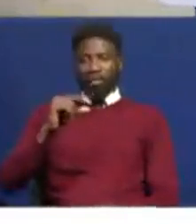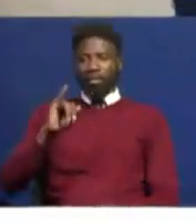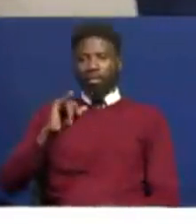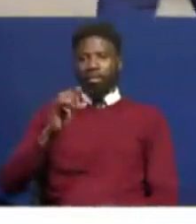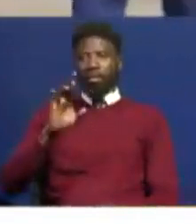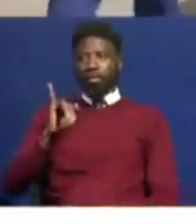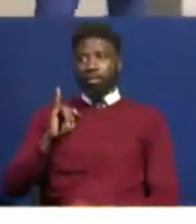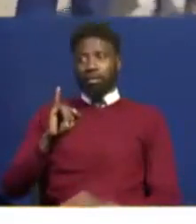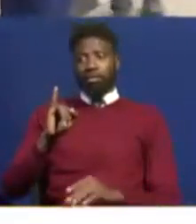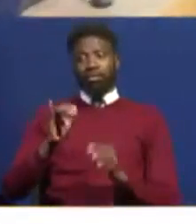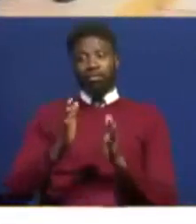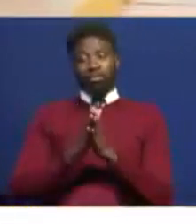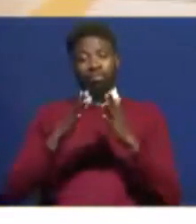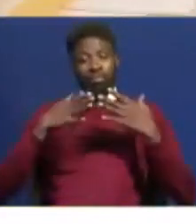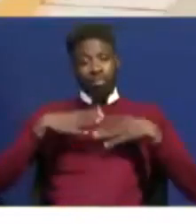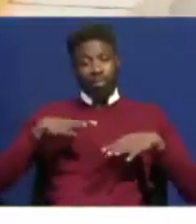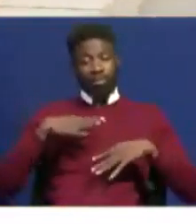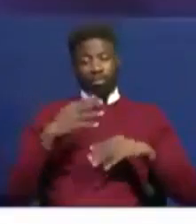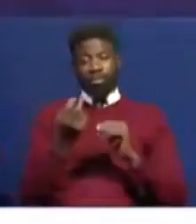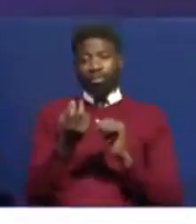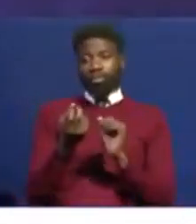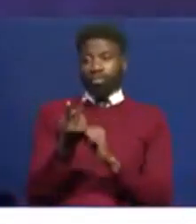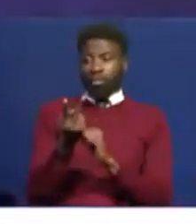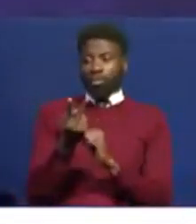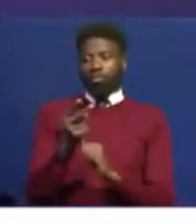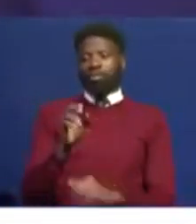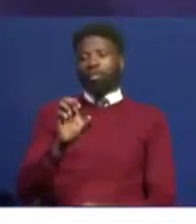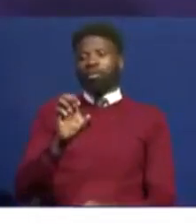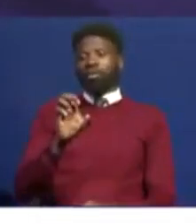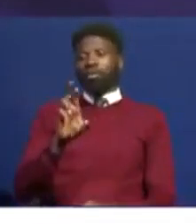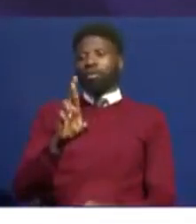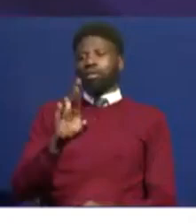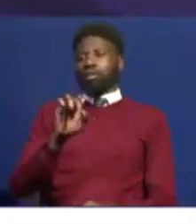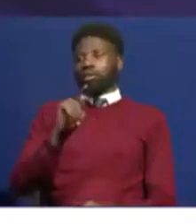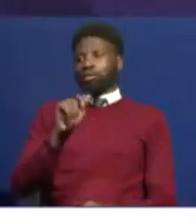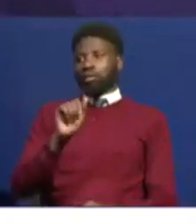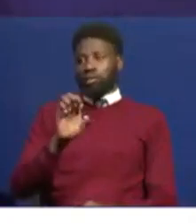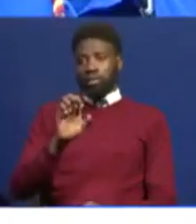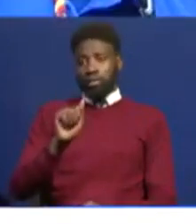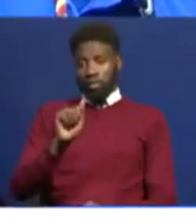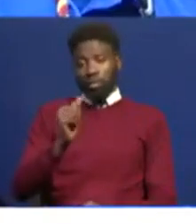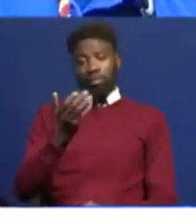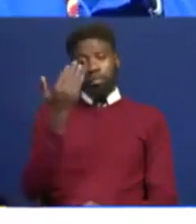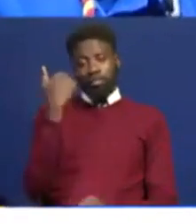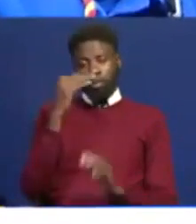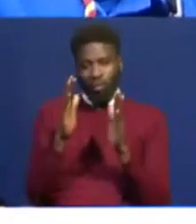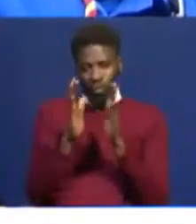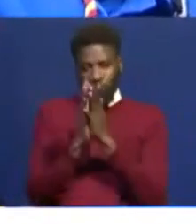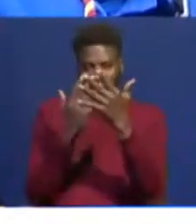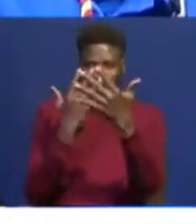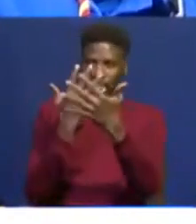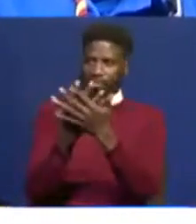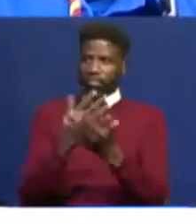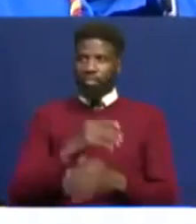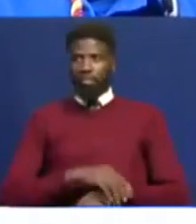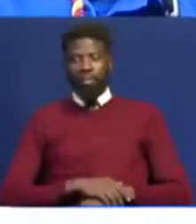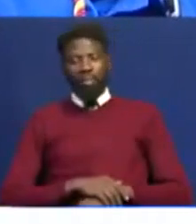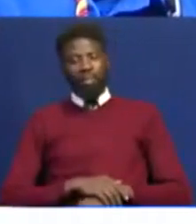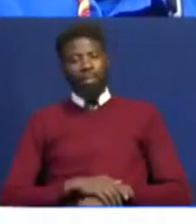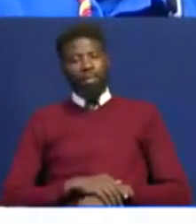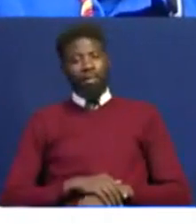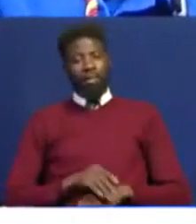raia 12 wa Eritrea waliokuwa kizuiliwa pamoja naye katika kituo hicho. The fugitive is still at